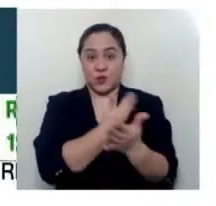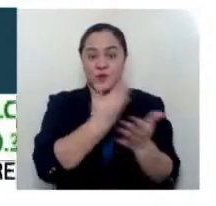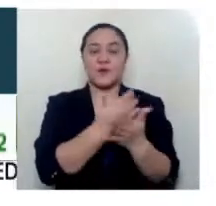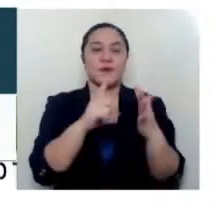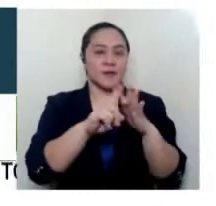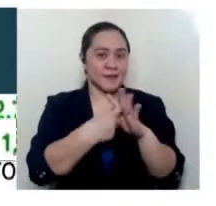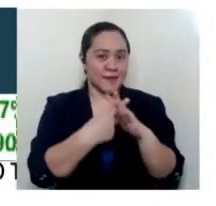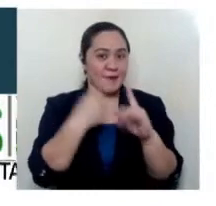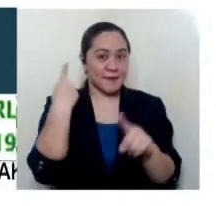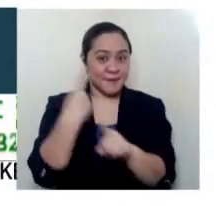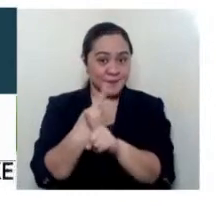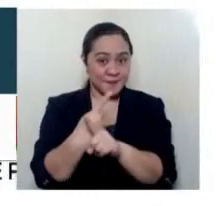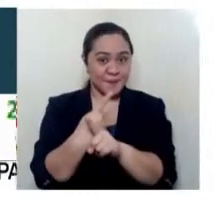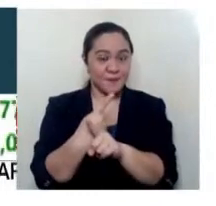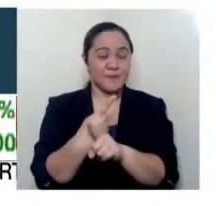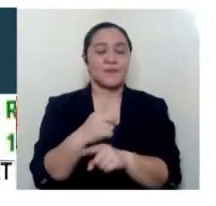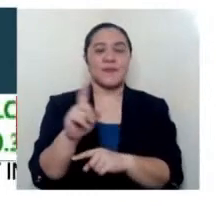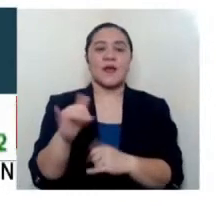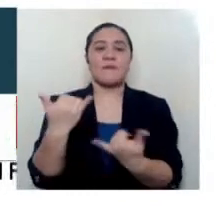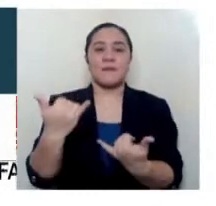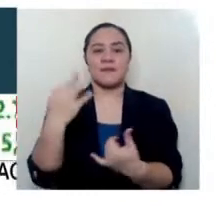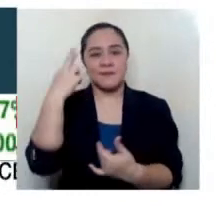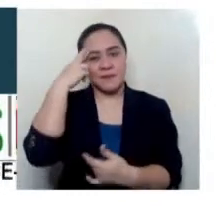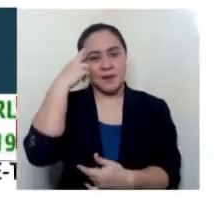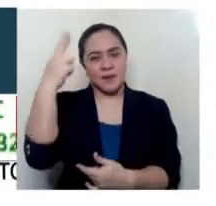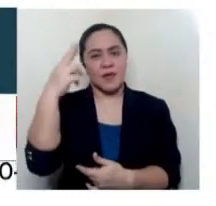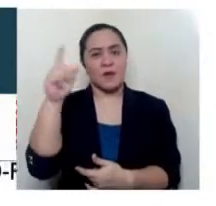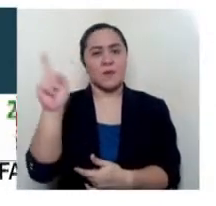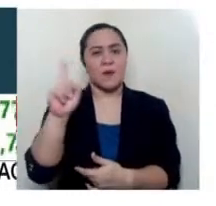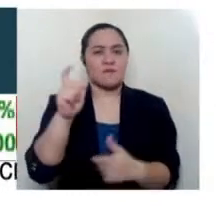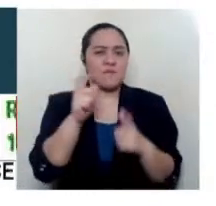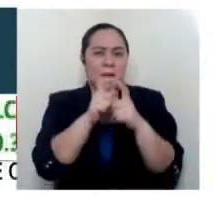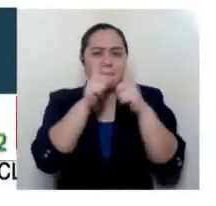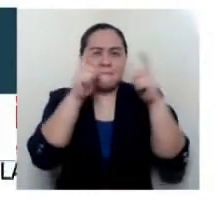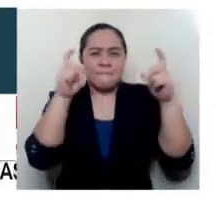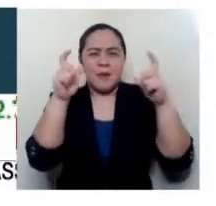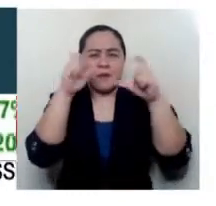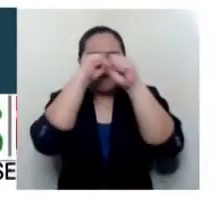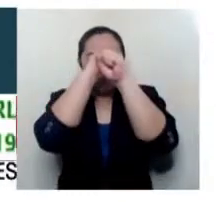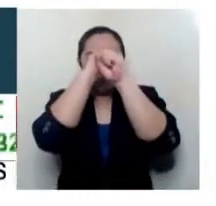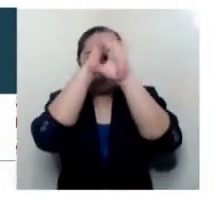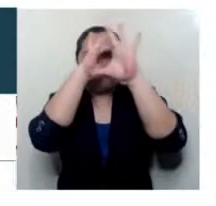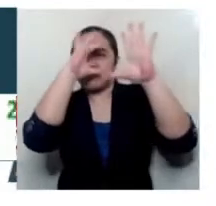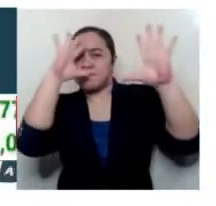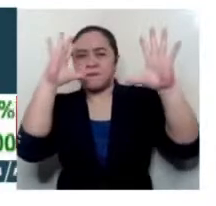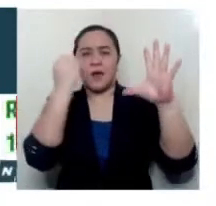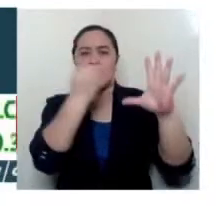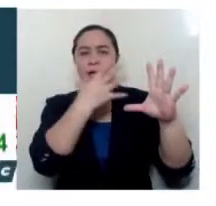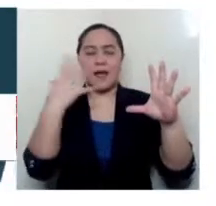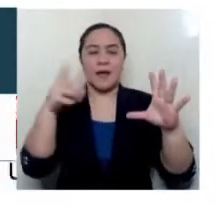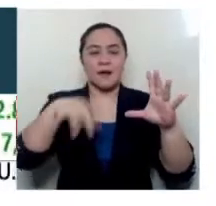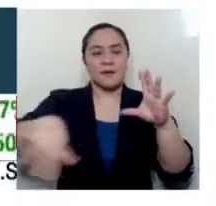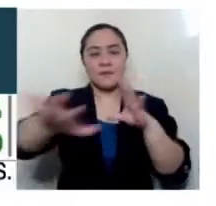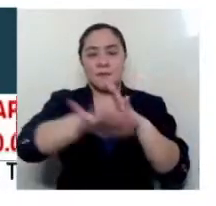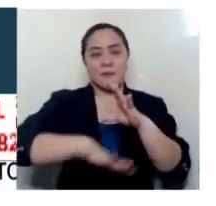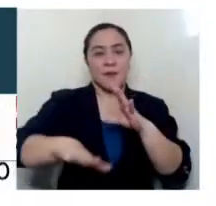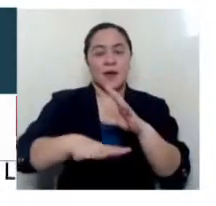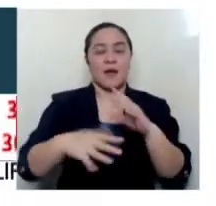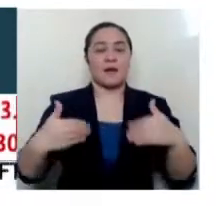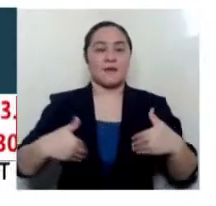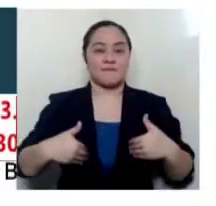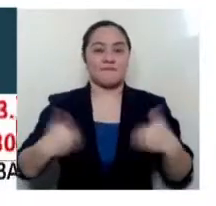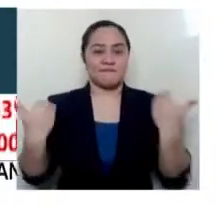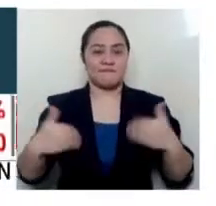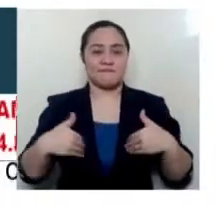Therefore, we have to realize that a big number of our population are really quite young, no?